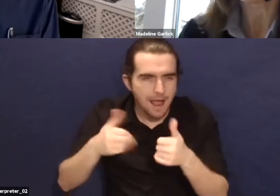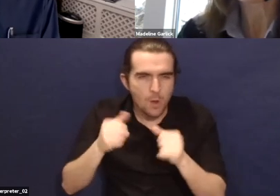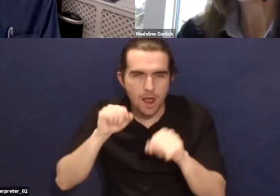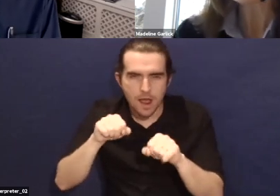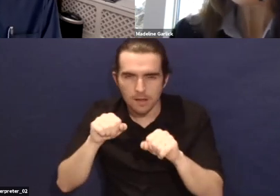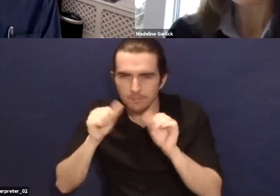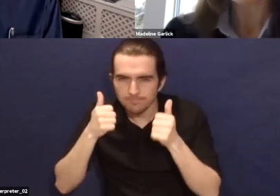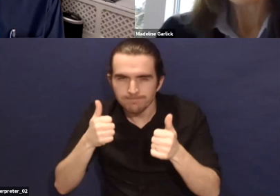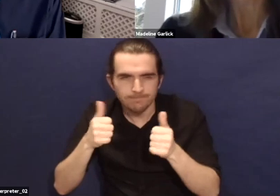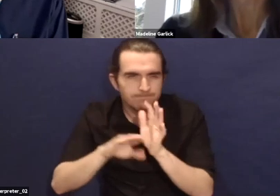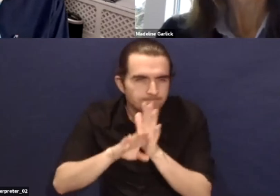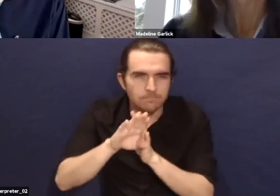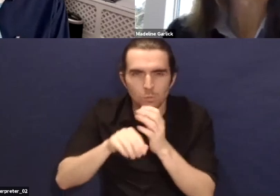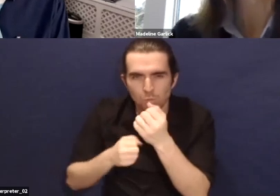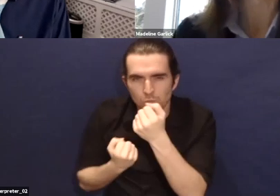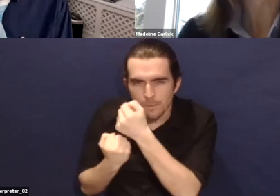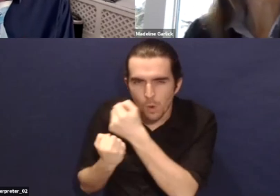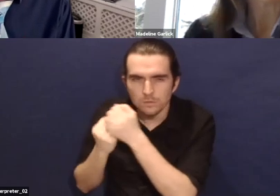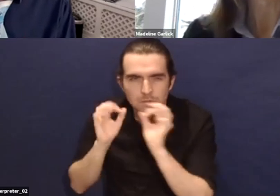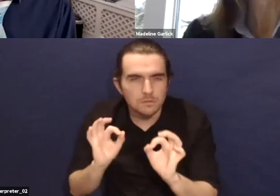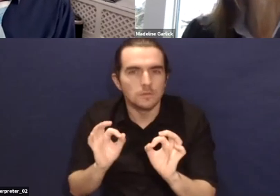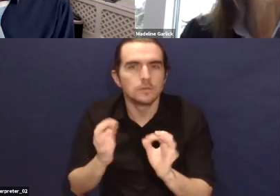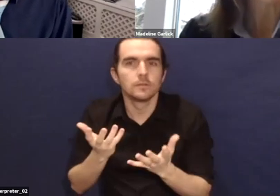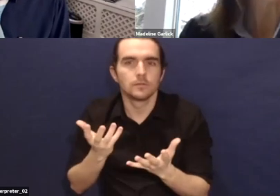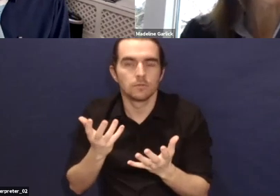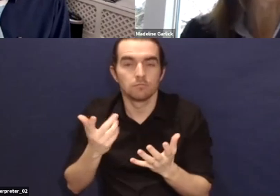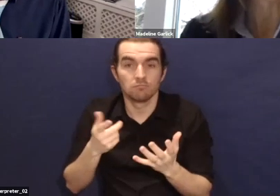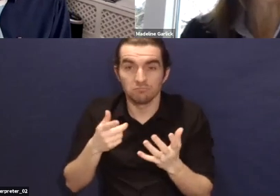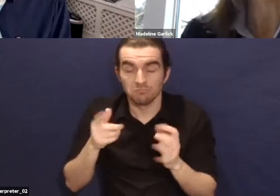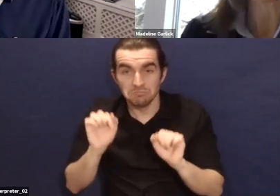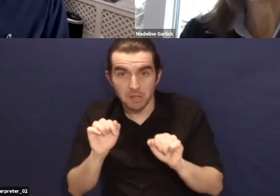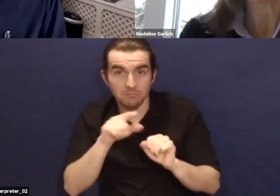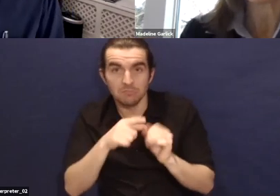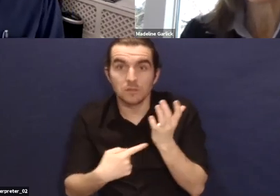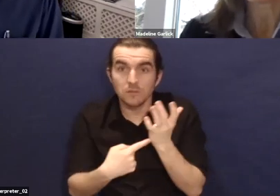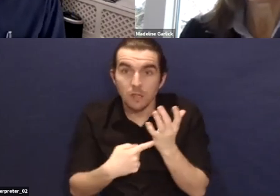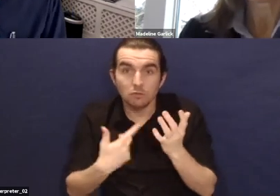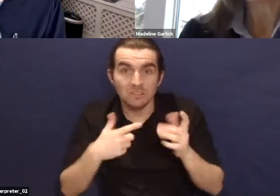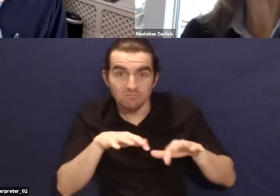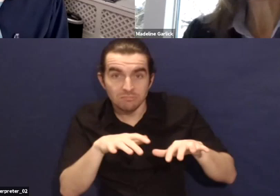themselves. HCR has been collecting and publishing data over the past 10 months on some of